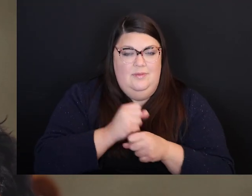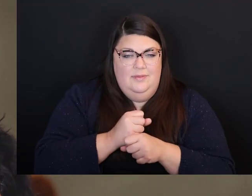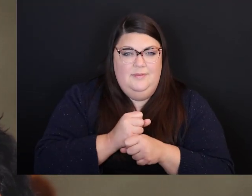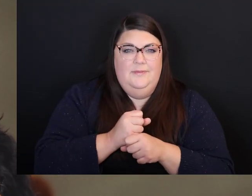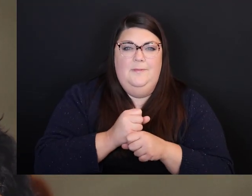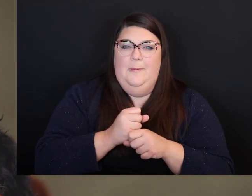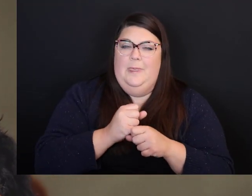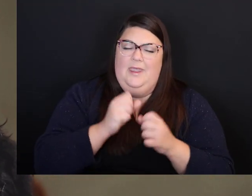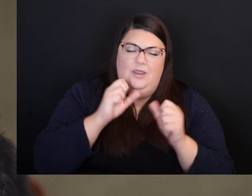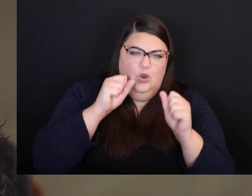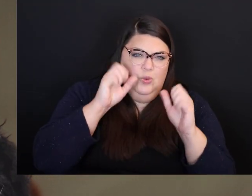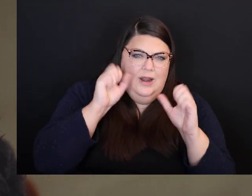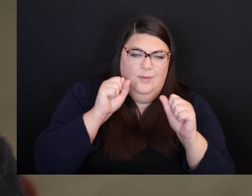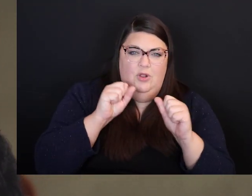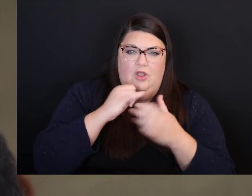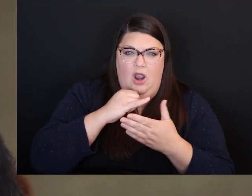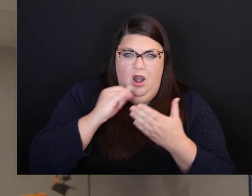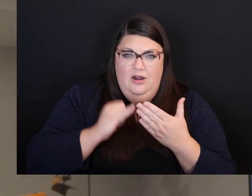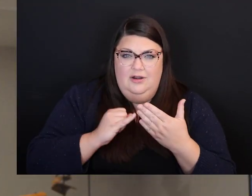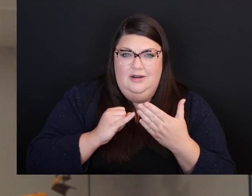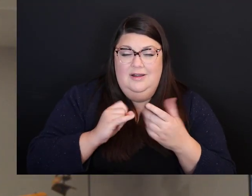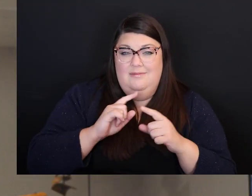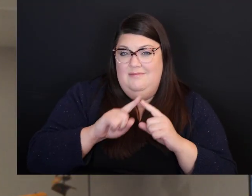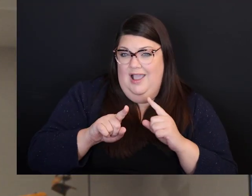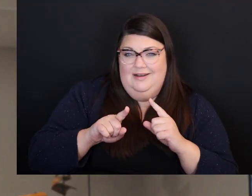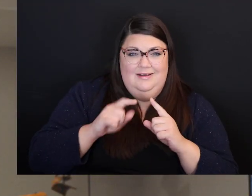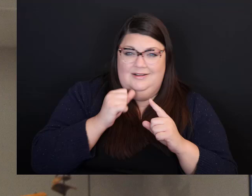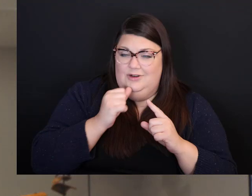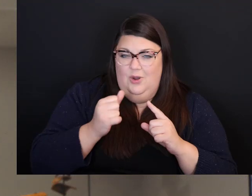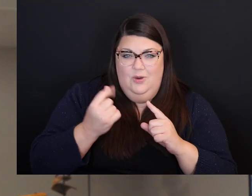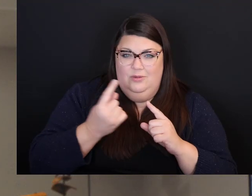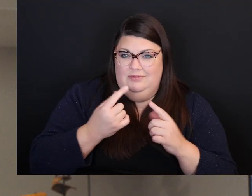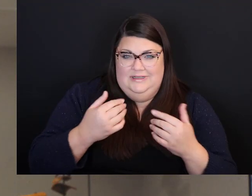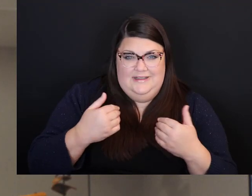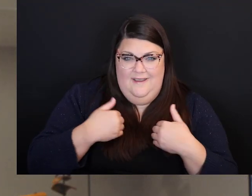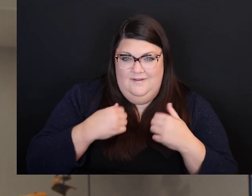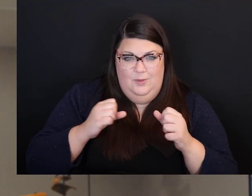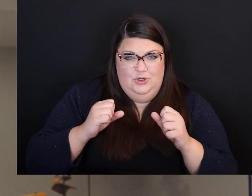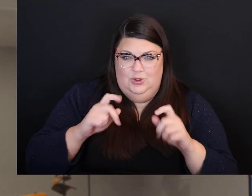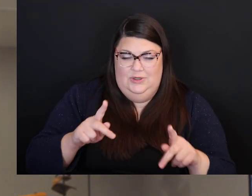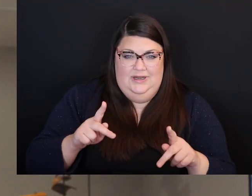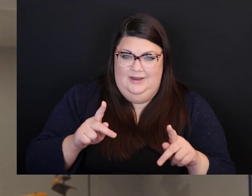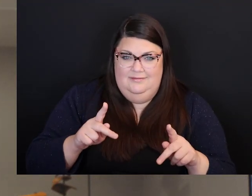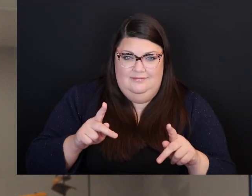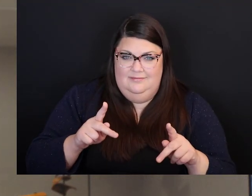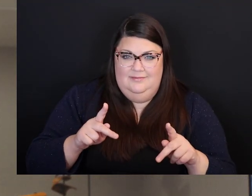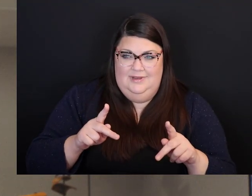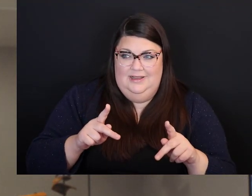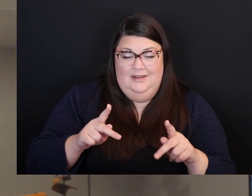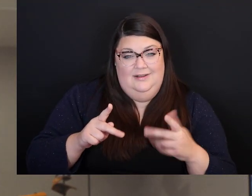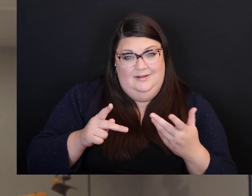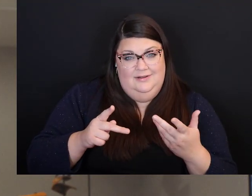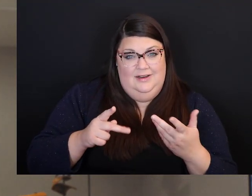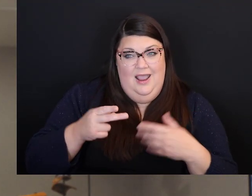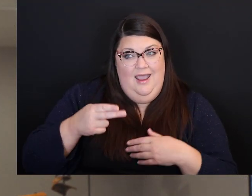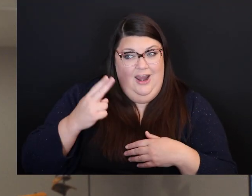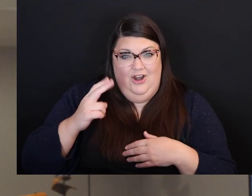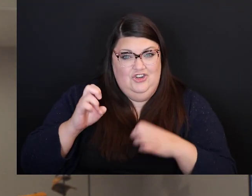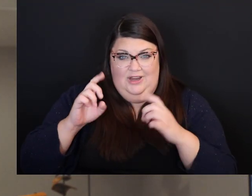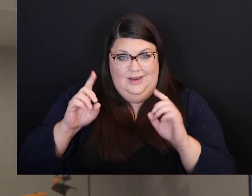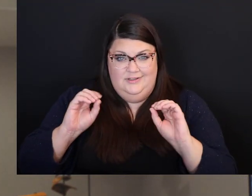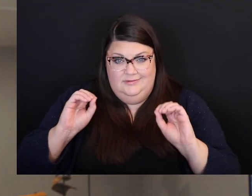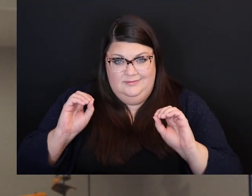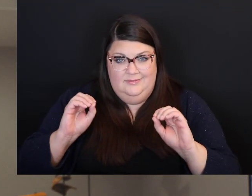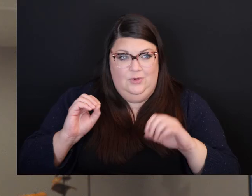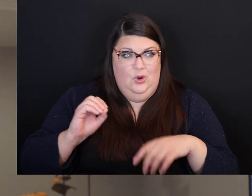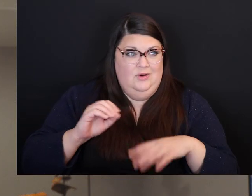to make incredible artwork, but do not have the opportunity for higher education